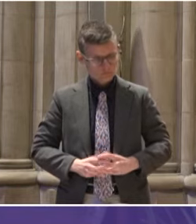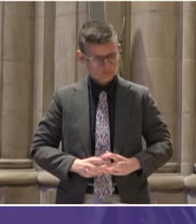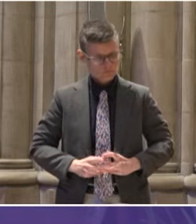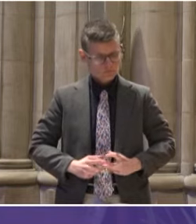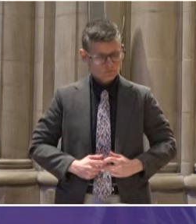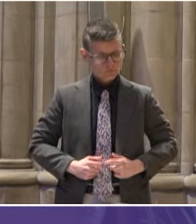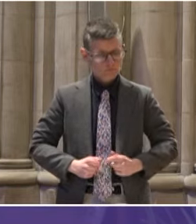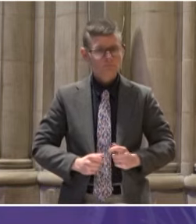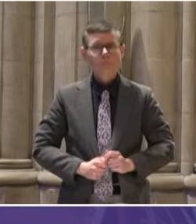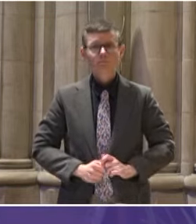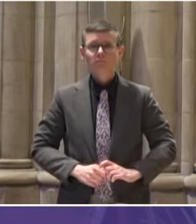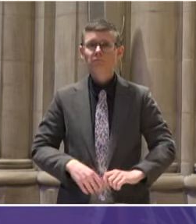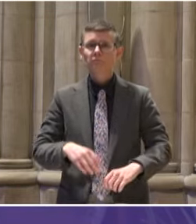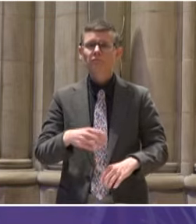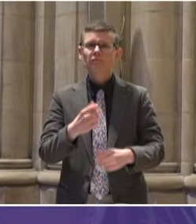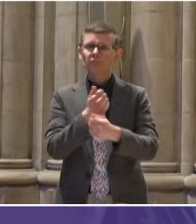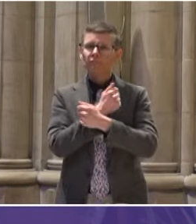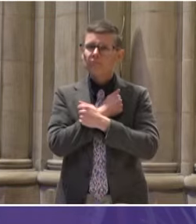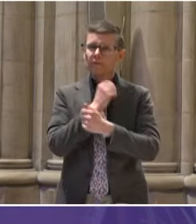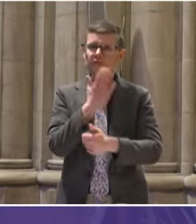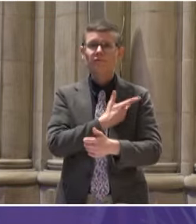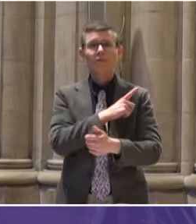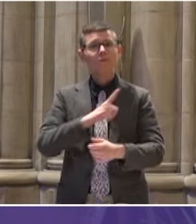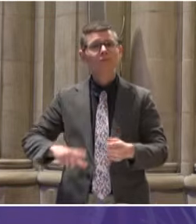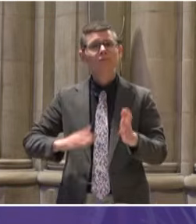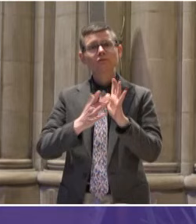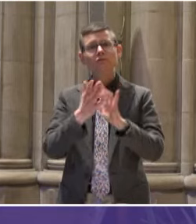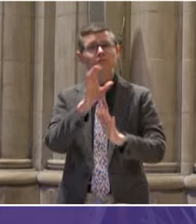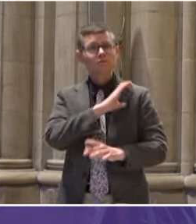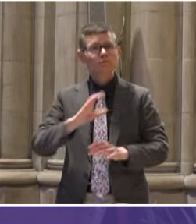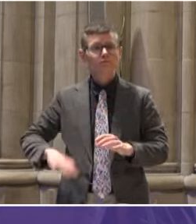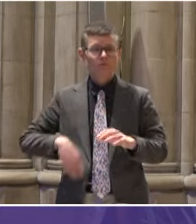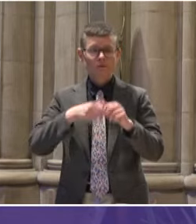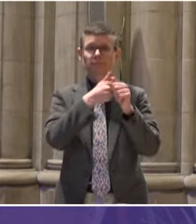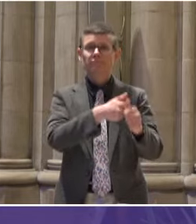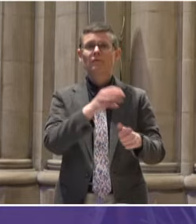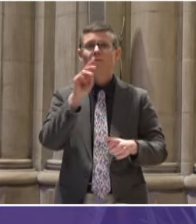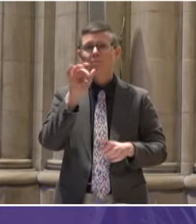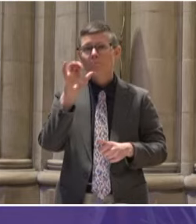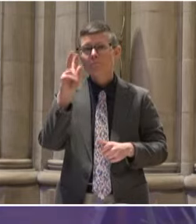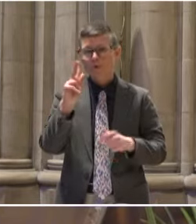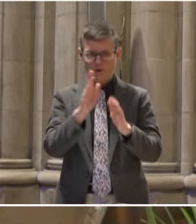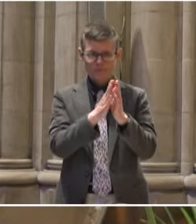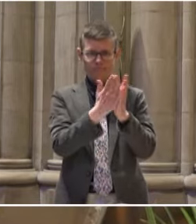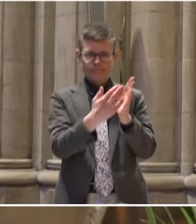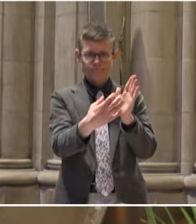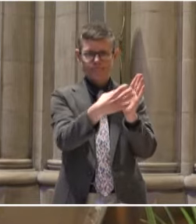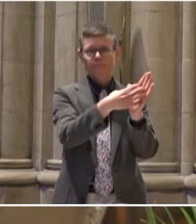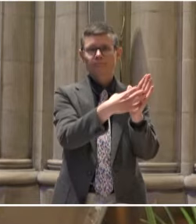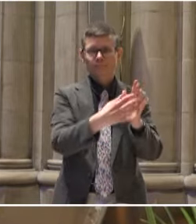The Passion of Our Lord Jesus Christ, according to Mark.